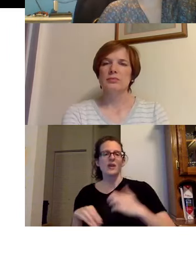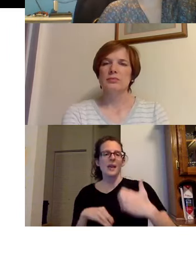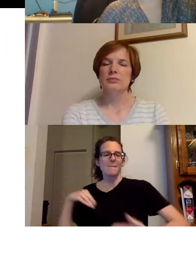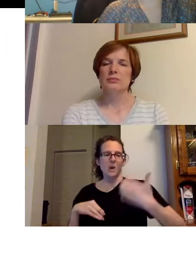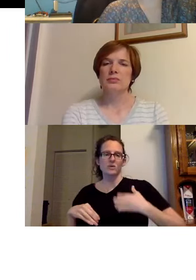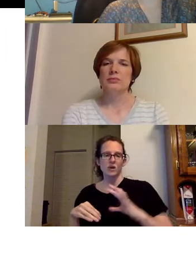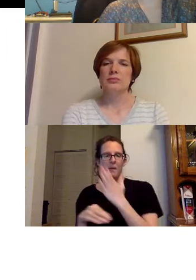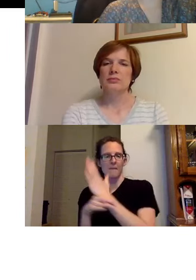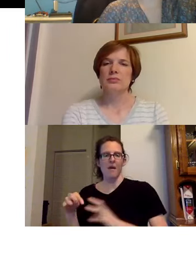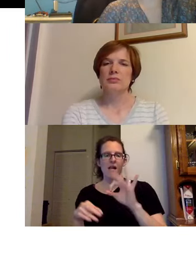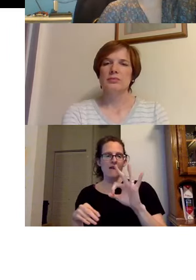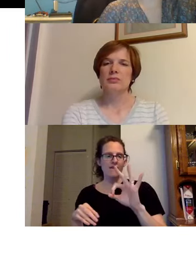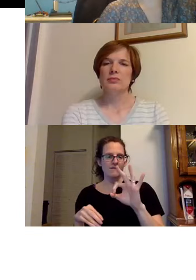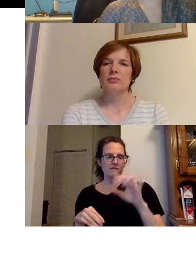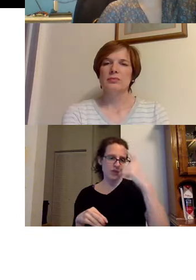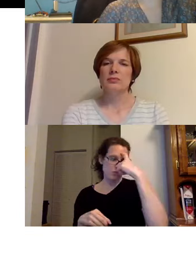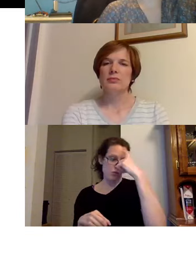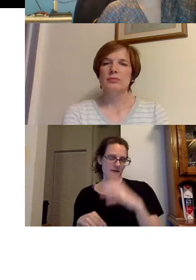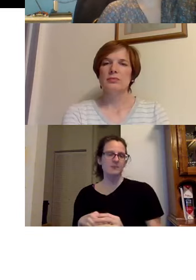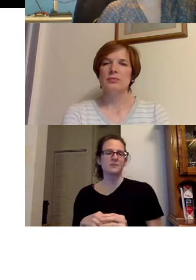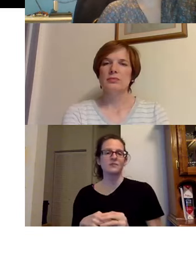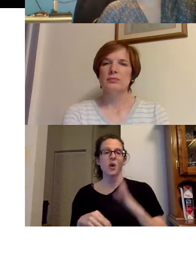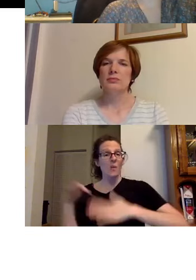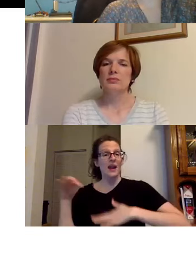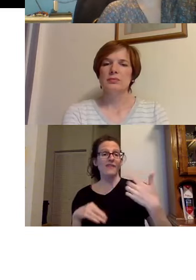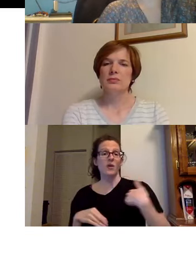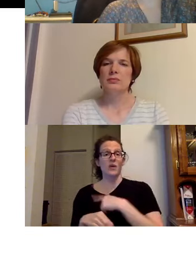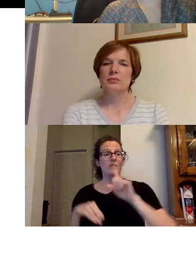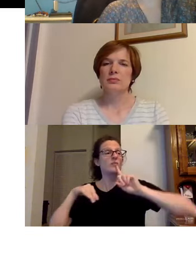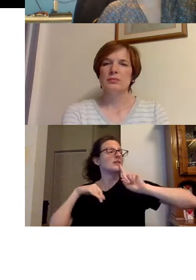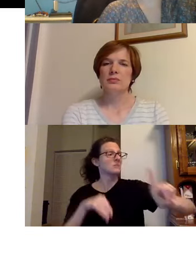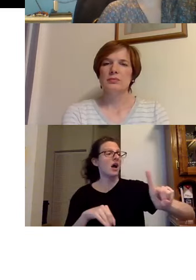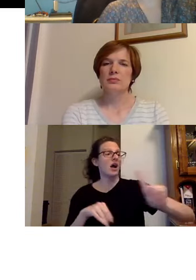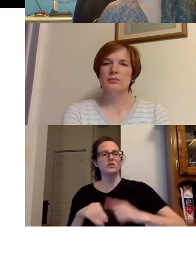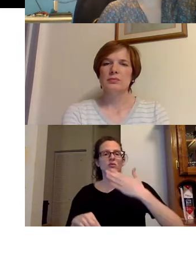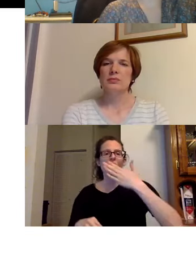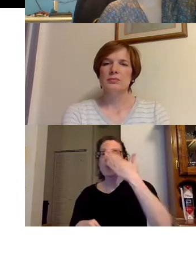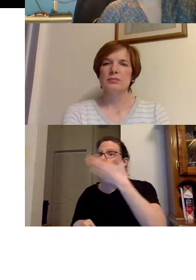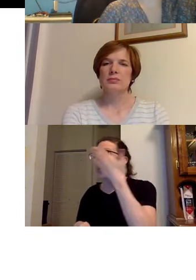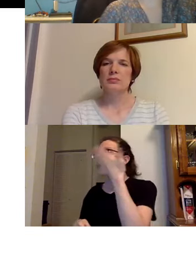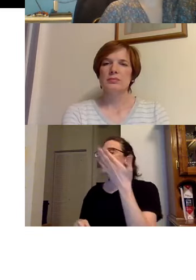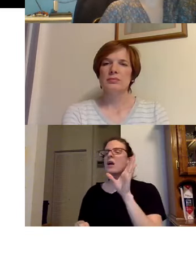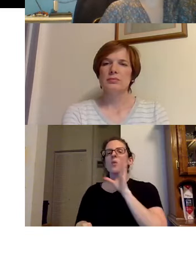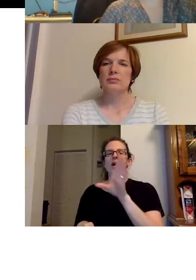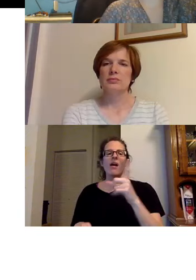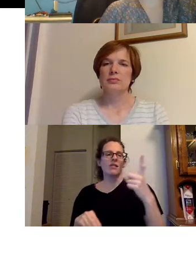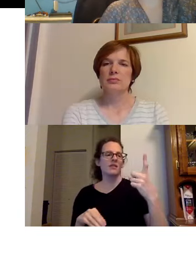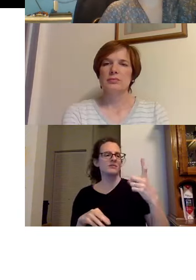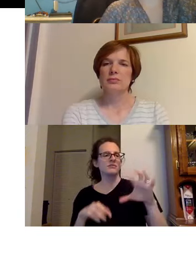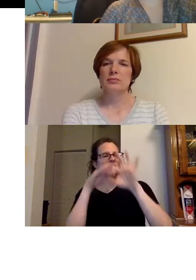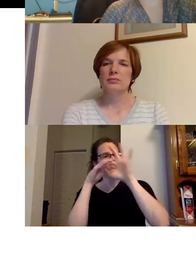brain, which is deep in the brain, so that whenever we respond to an aroma, a scent, it's going to be